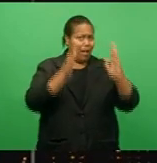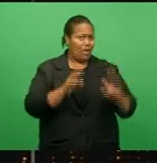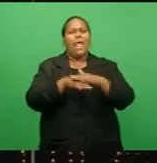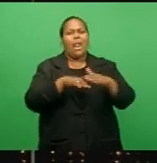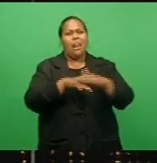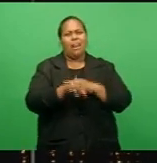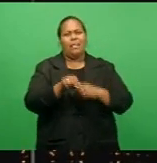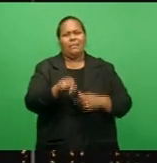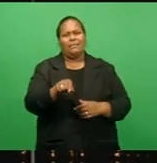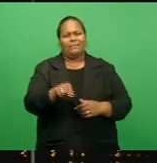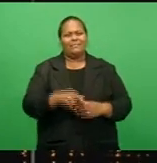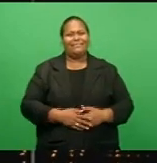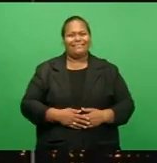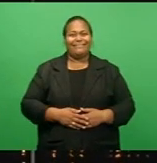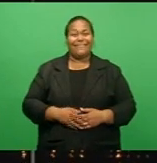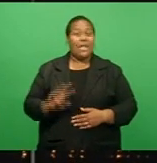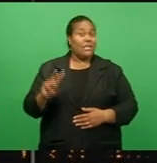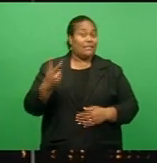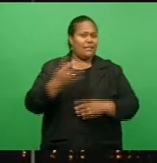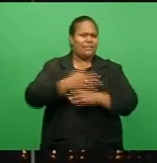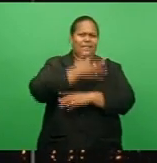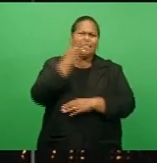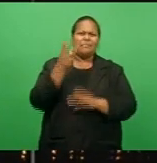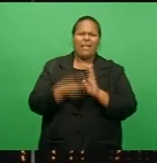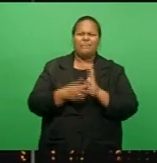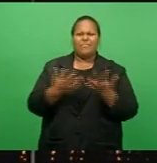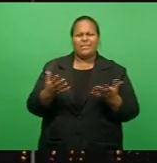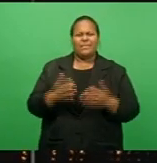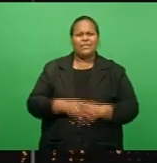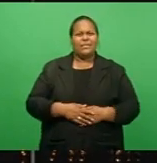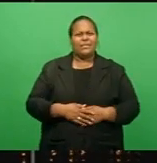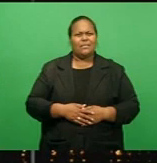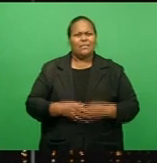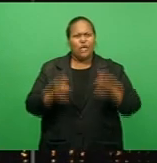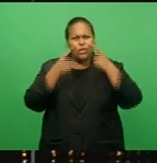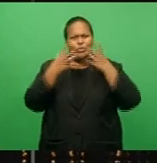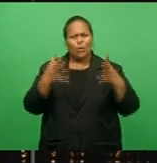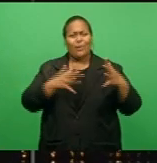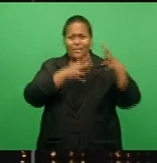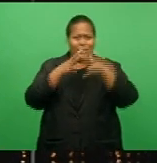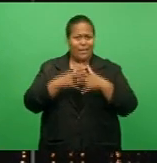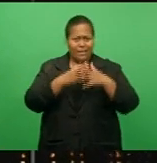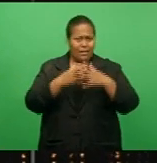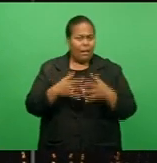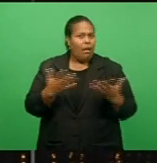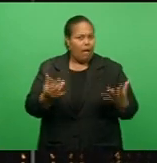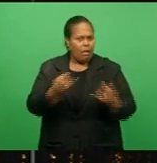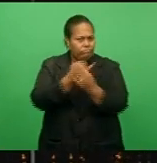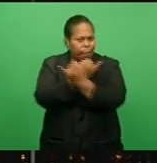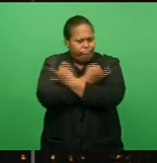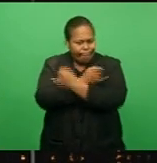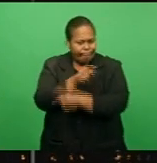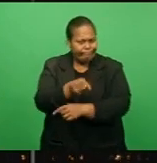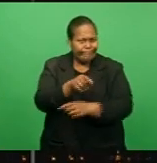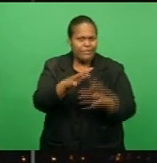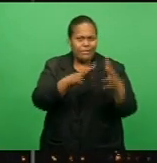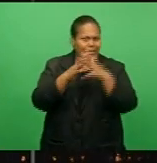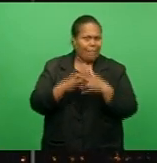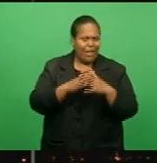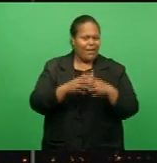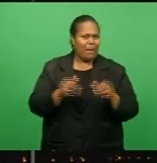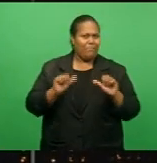from him. A second day of sometimes dueling demonstrations over the integrity of the US presidential election started early